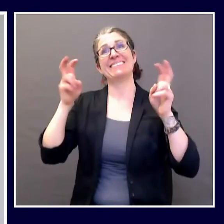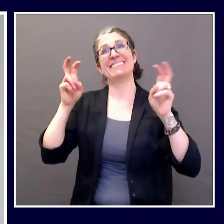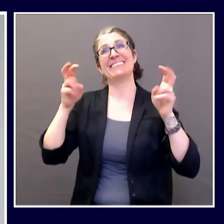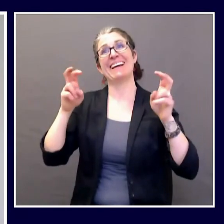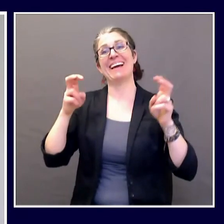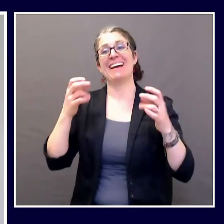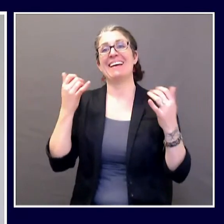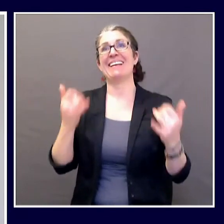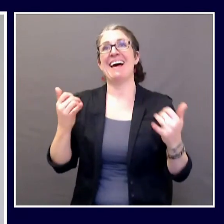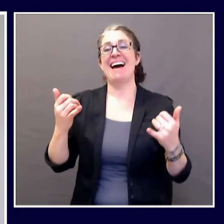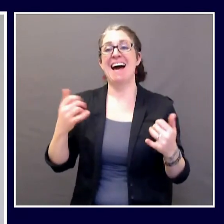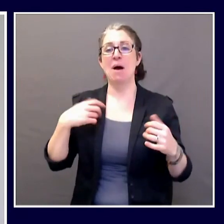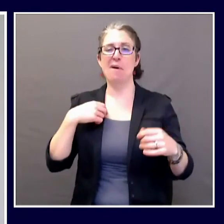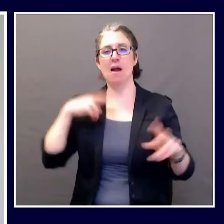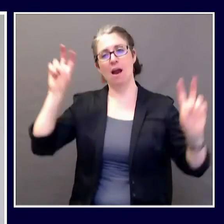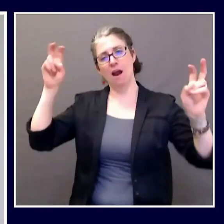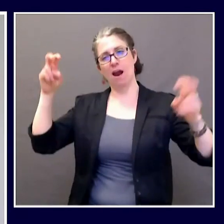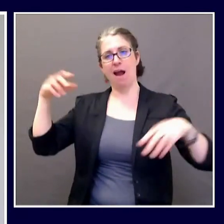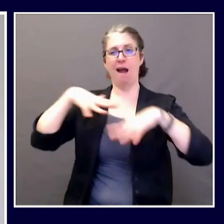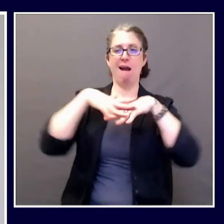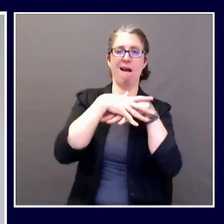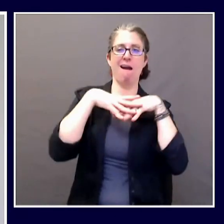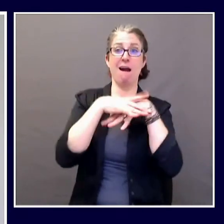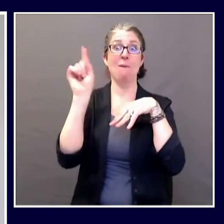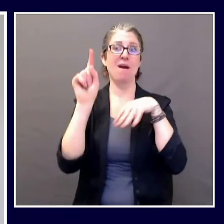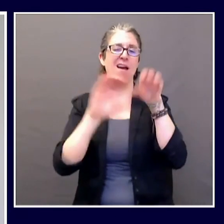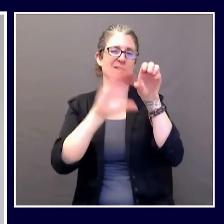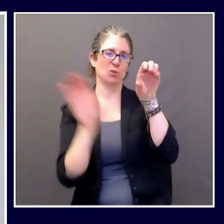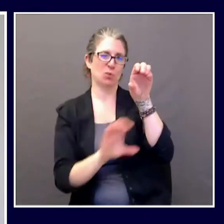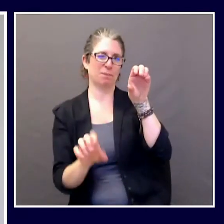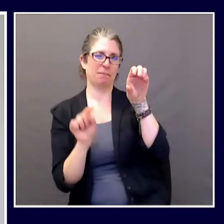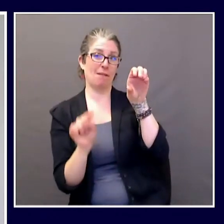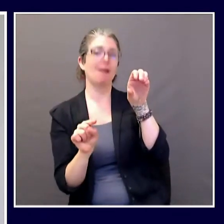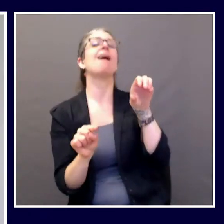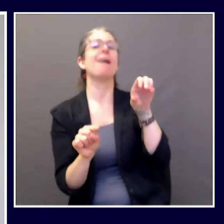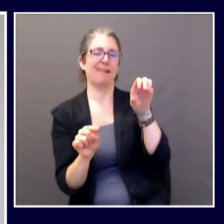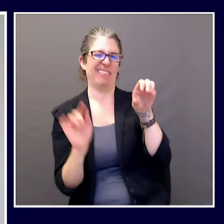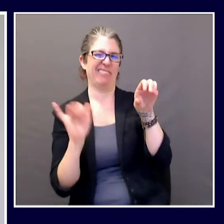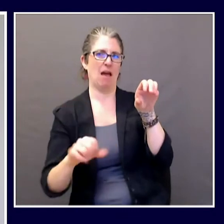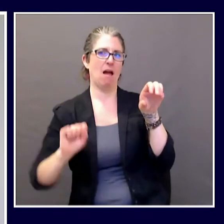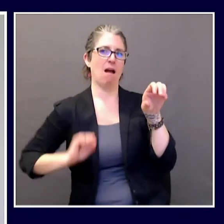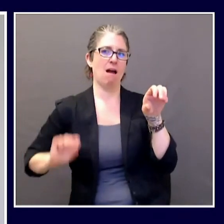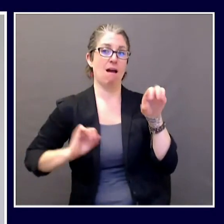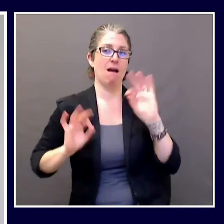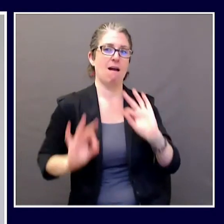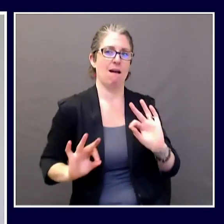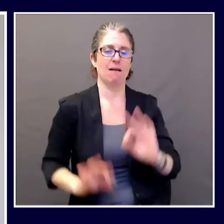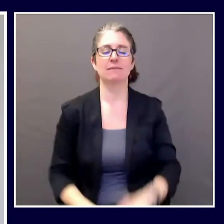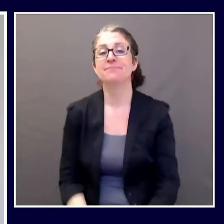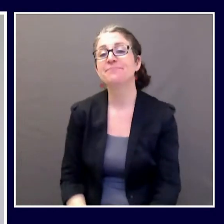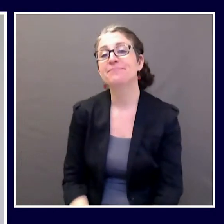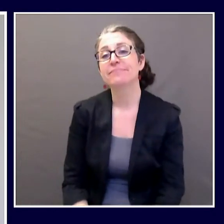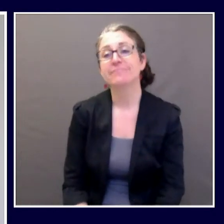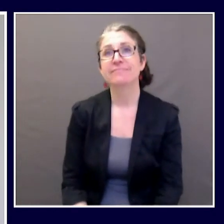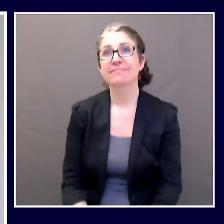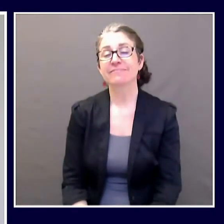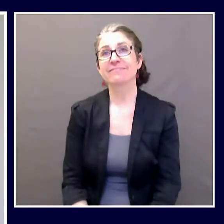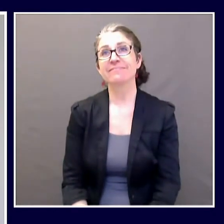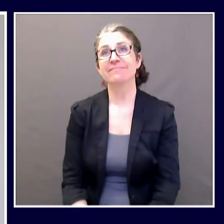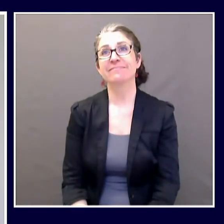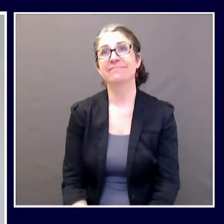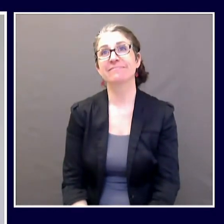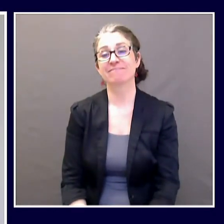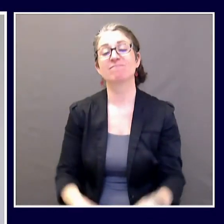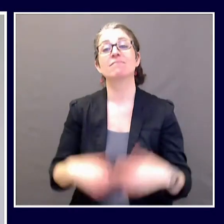critical, 1 in 8. As of this morning, 1 in every 8